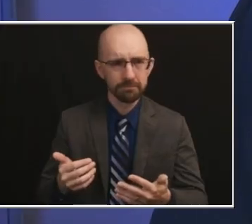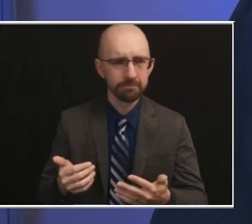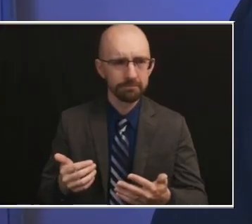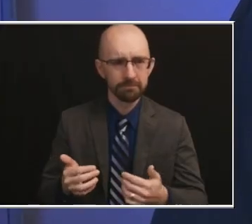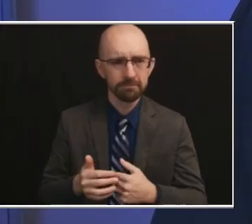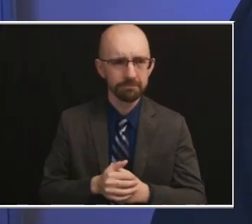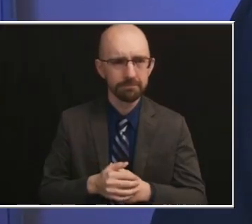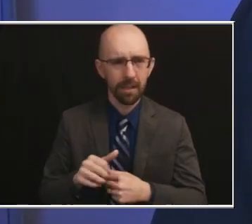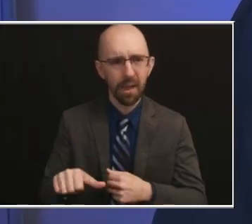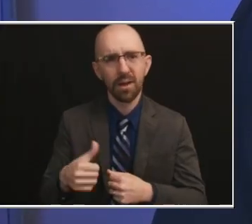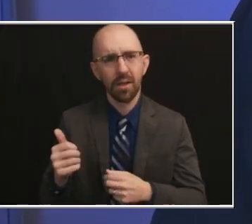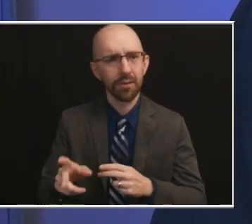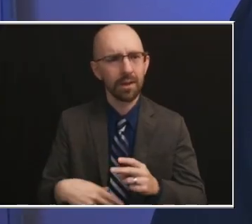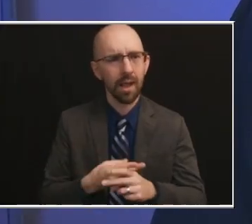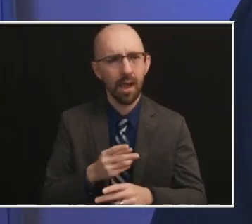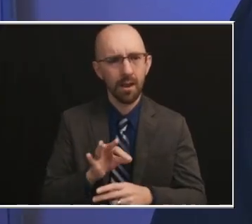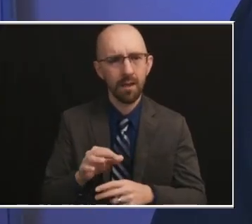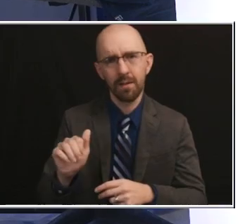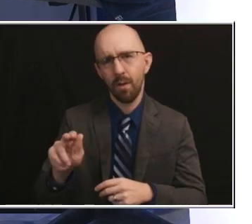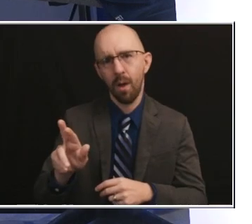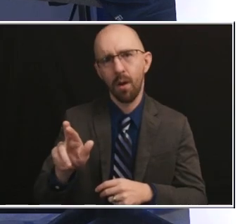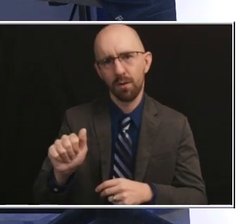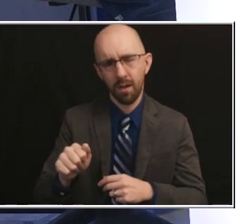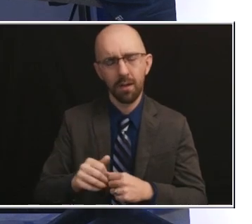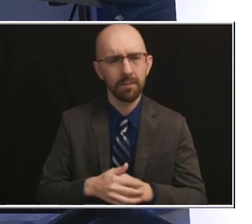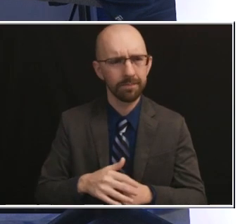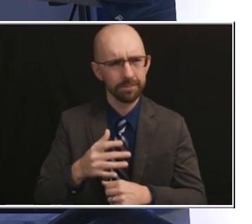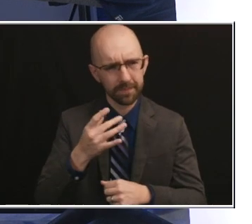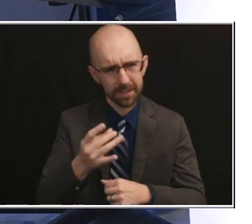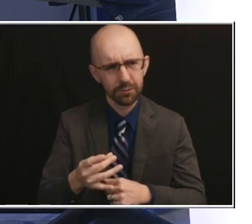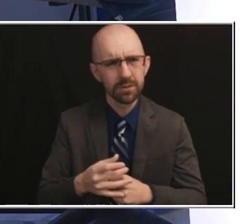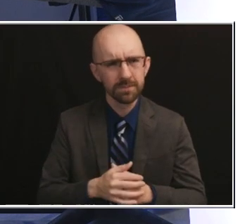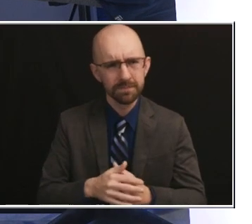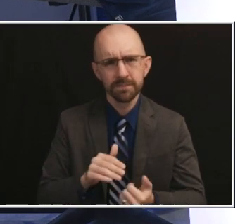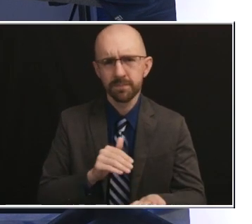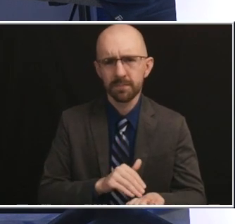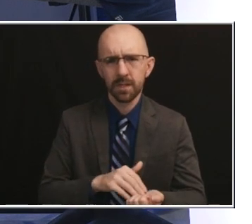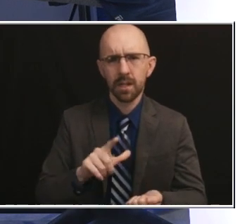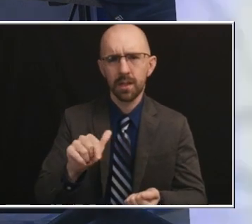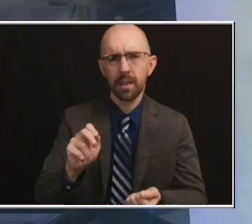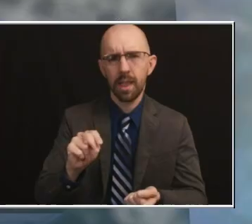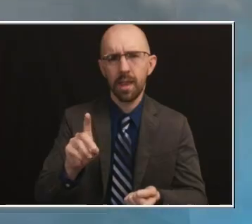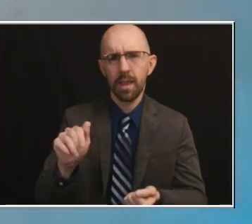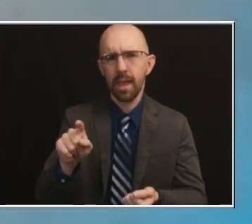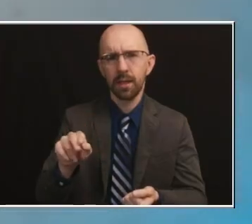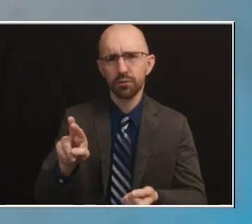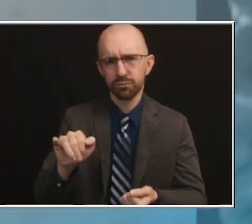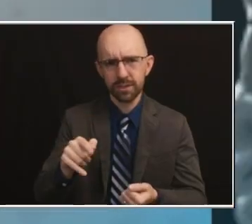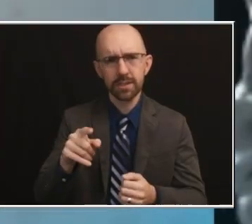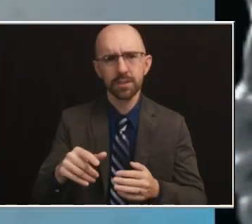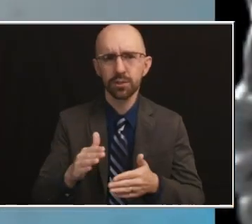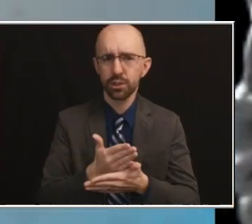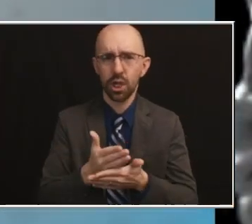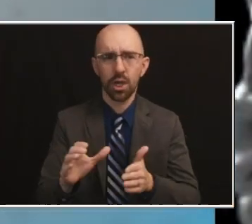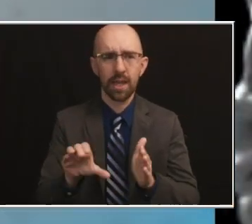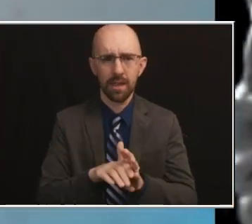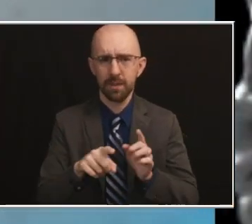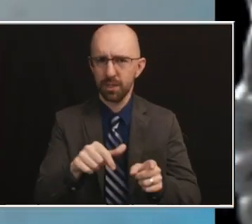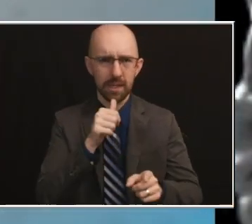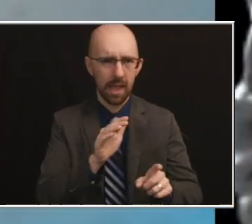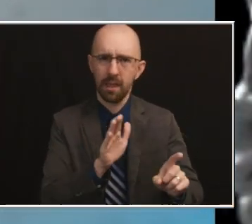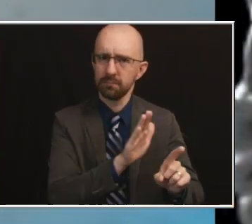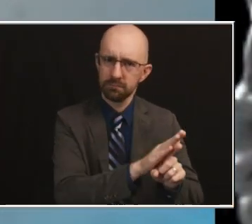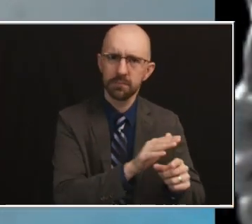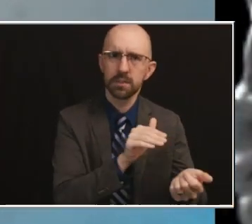another kind of aura. It's interesting. Dr. Landazuri shared an image with us. This is not a picture of Dr. Andrew